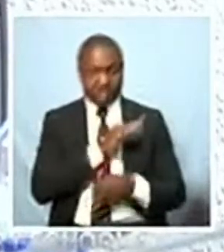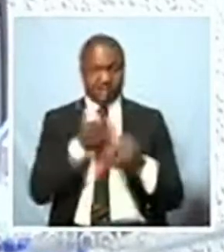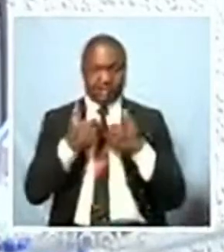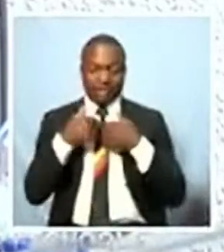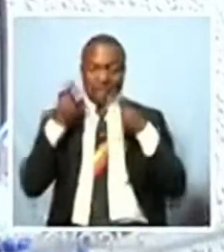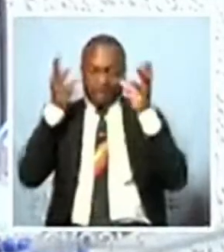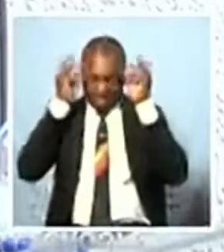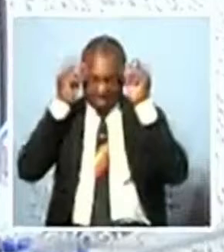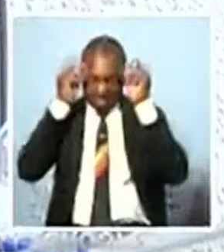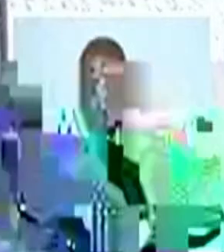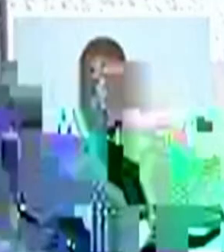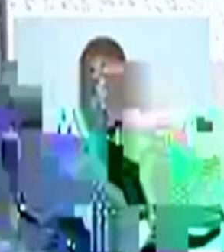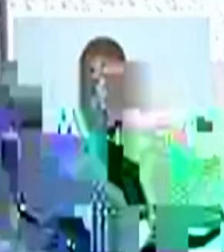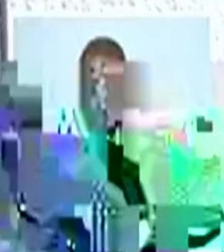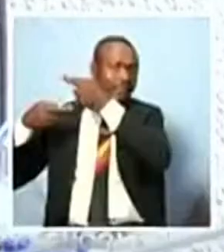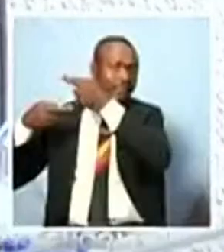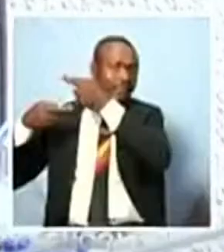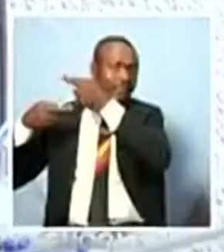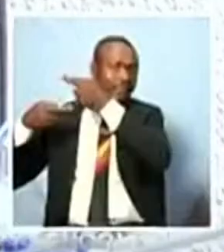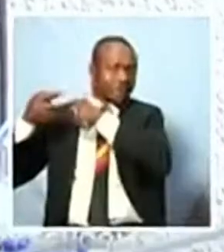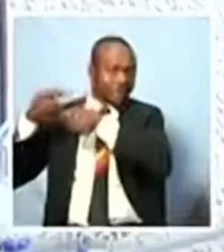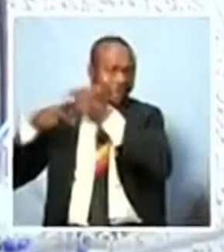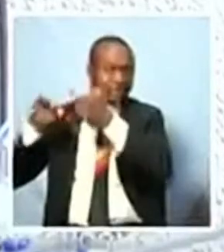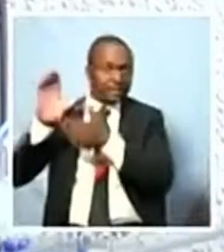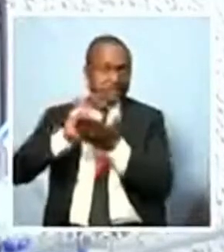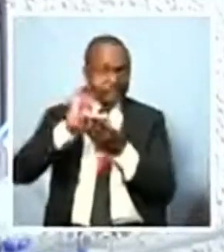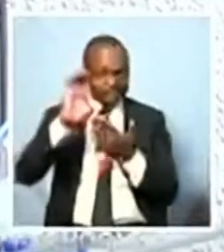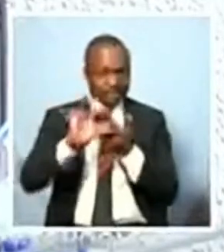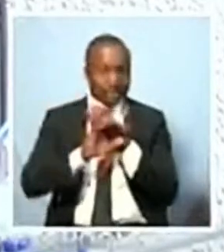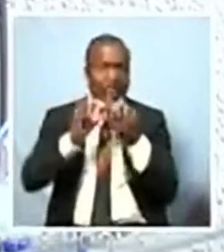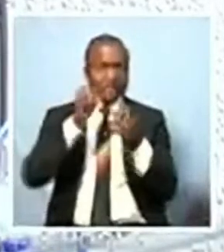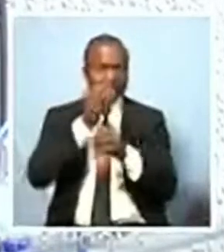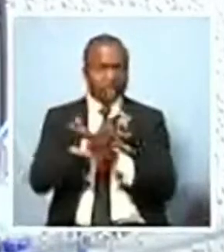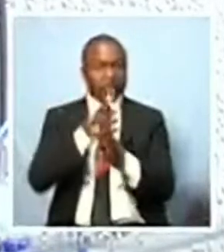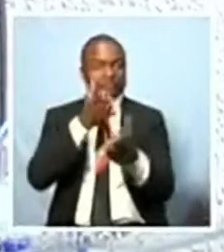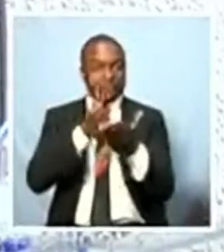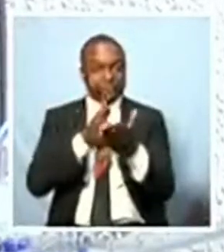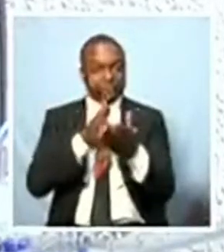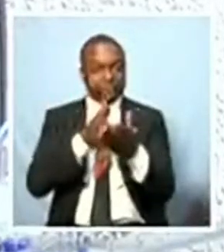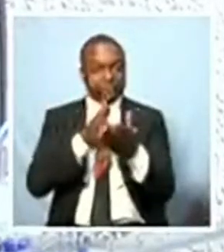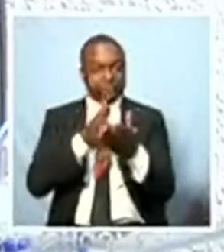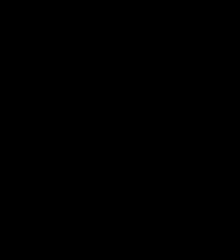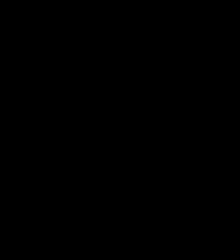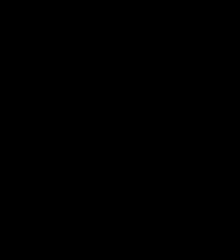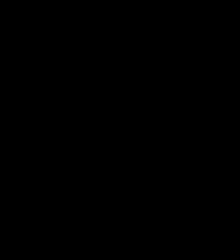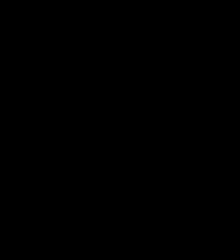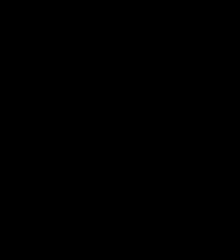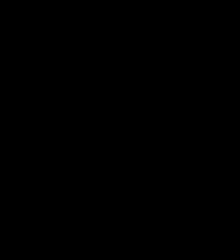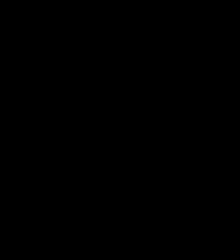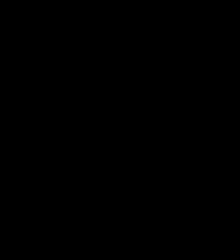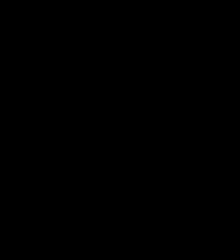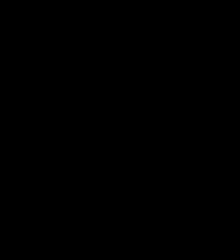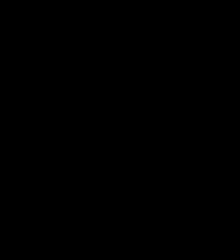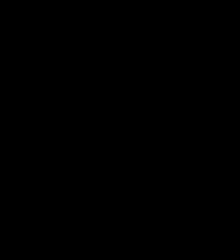are reviewing the curriculum in readiness for this particular transition.